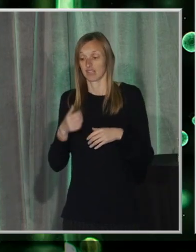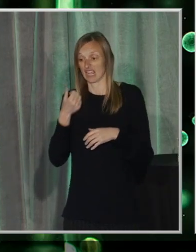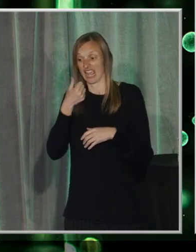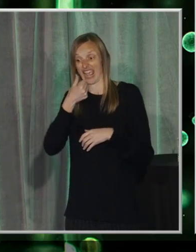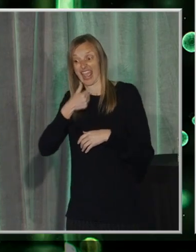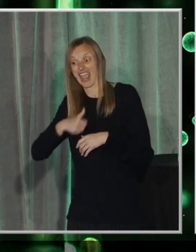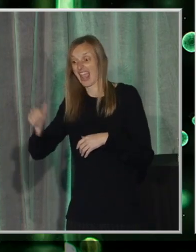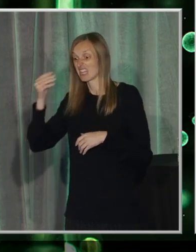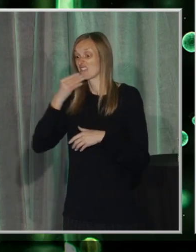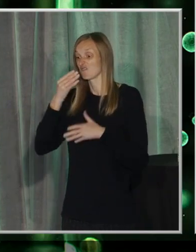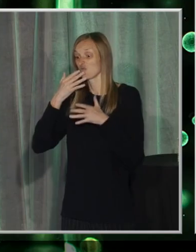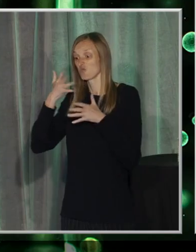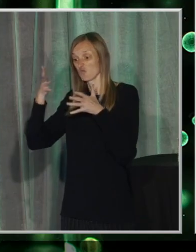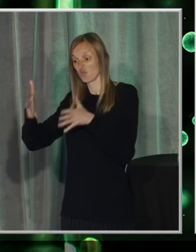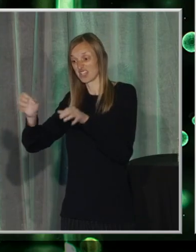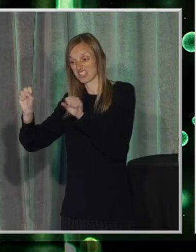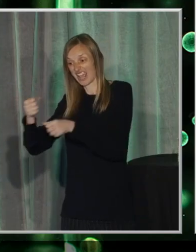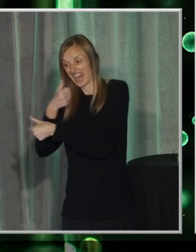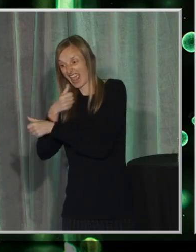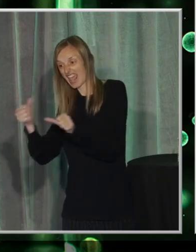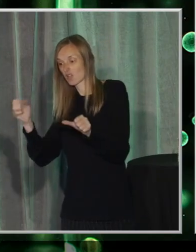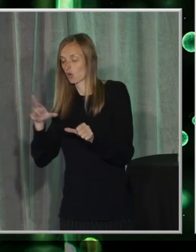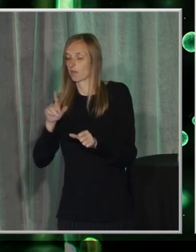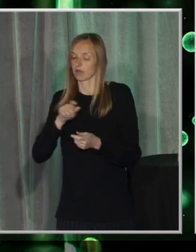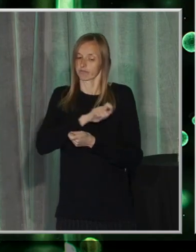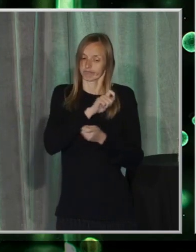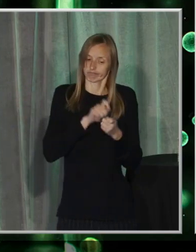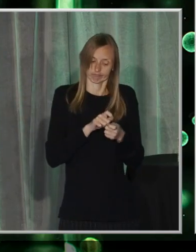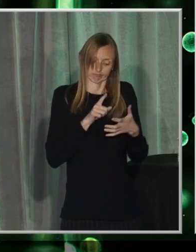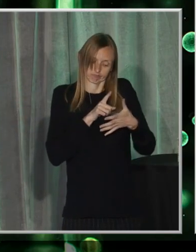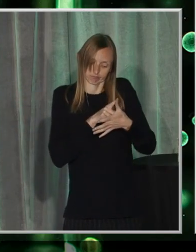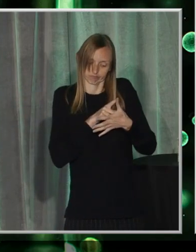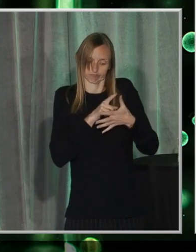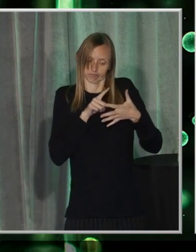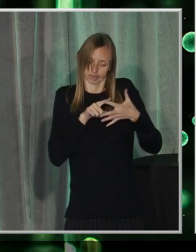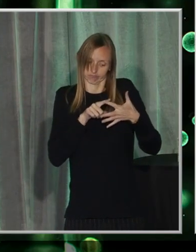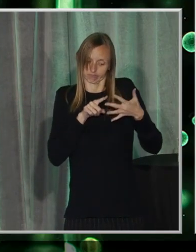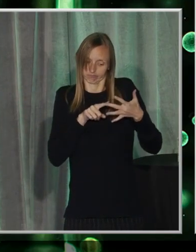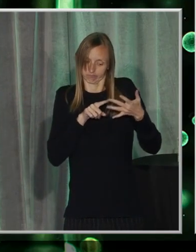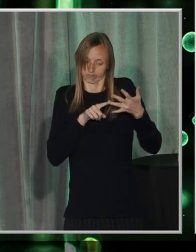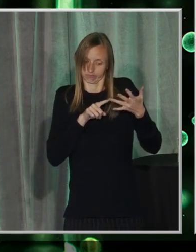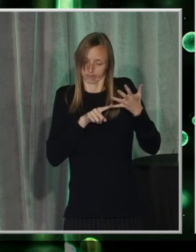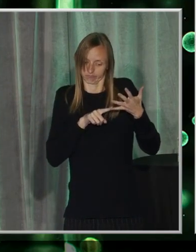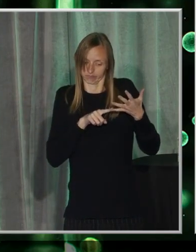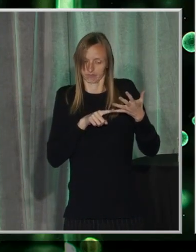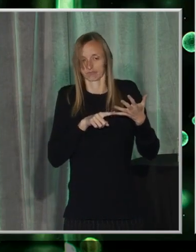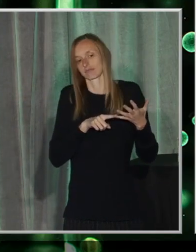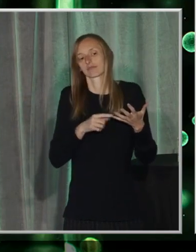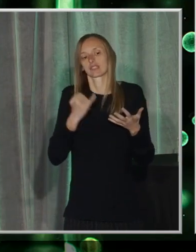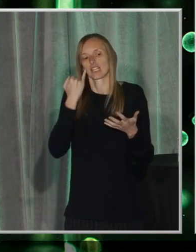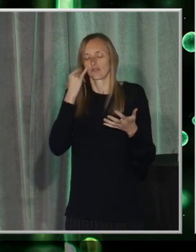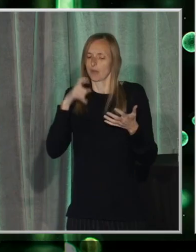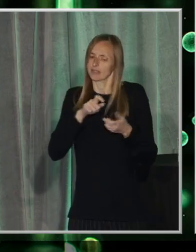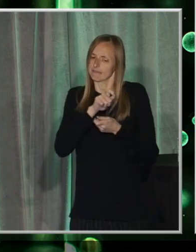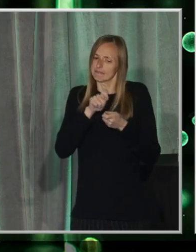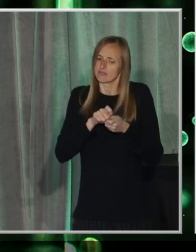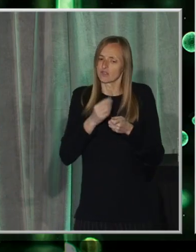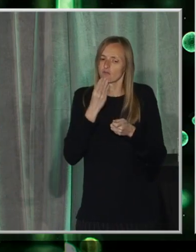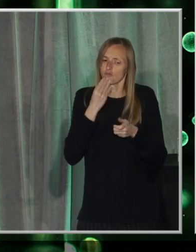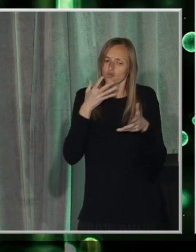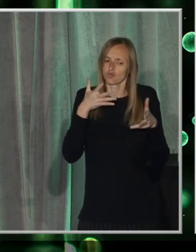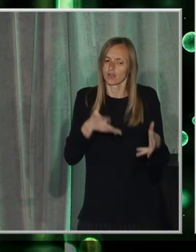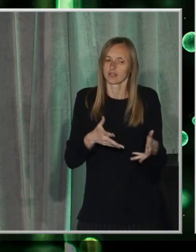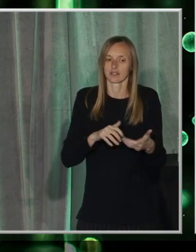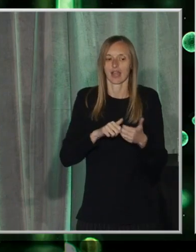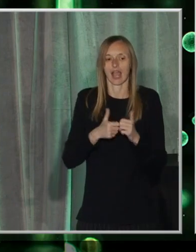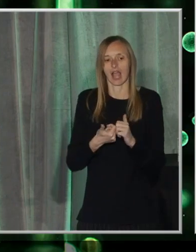food waste, or is it you have to be very specific about the food waste that you do use? And if that is the case, how are you going to go